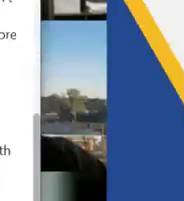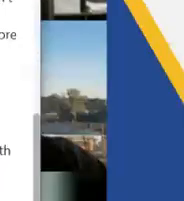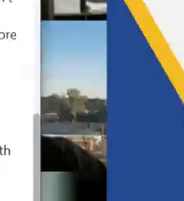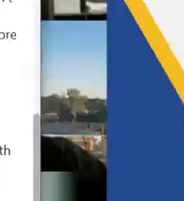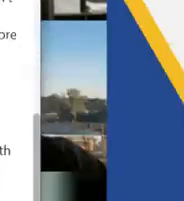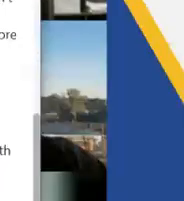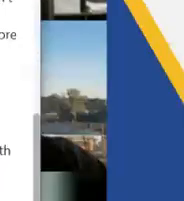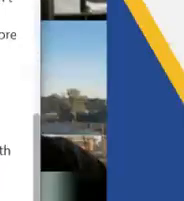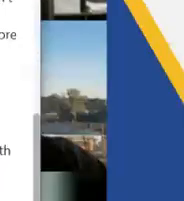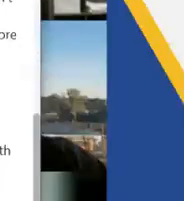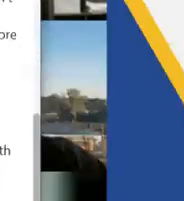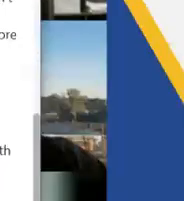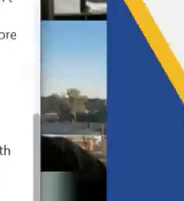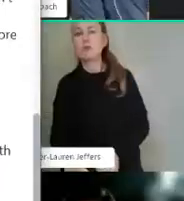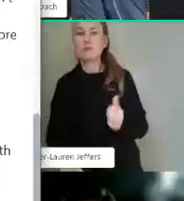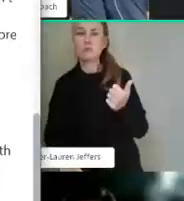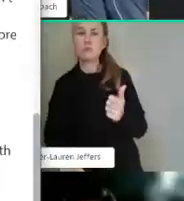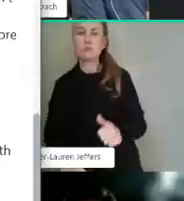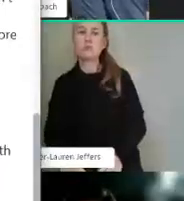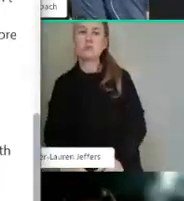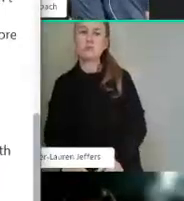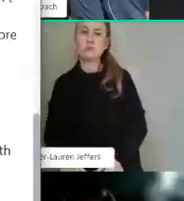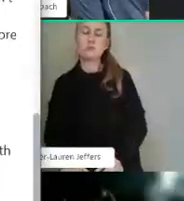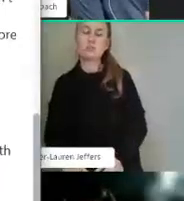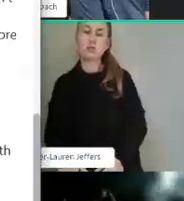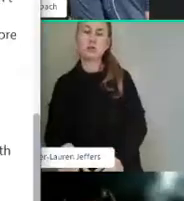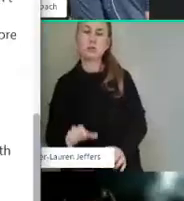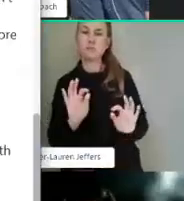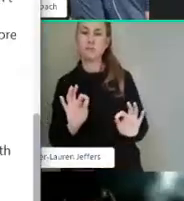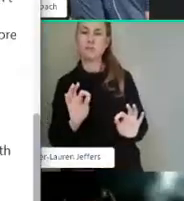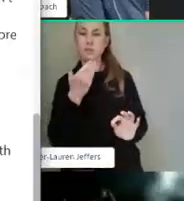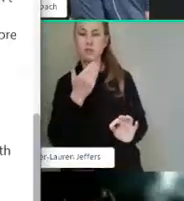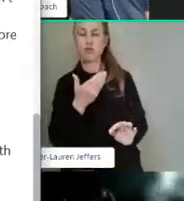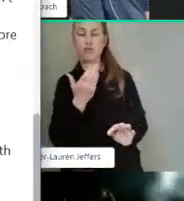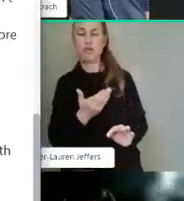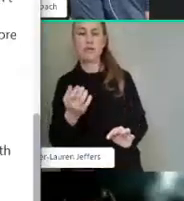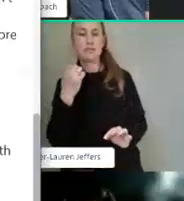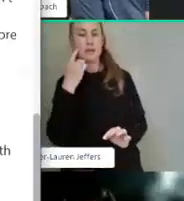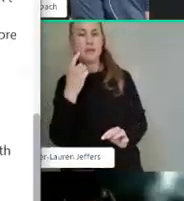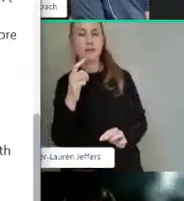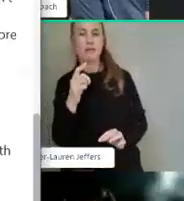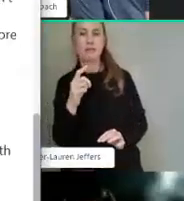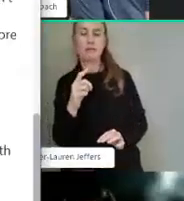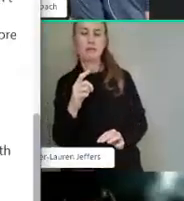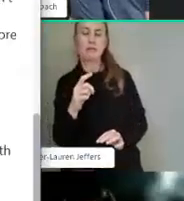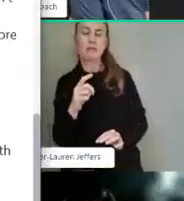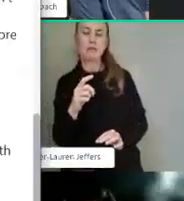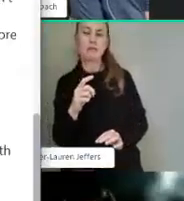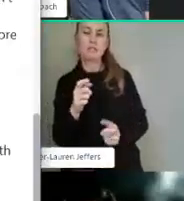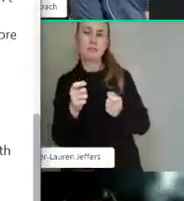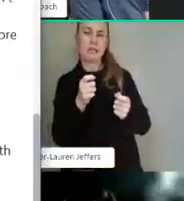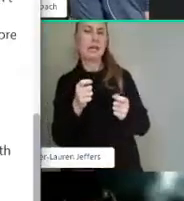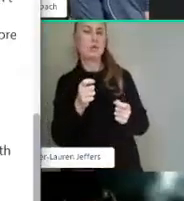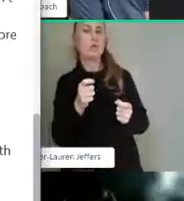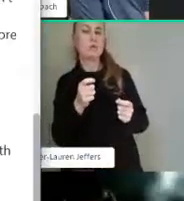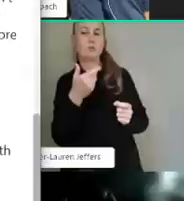up. Okay, very good. These are all very good things. I think fiscally this has been handled extremely